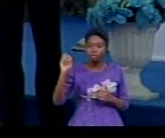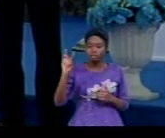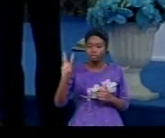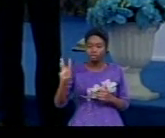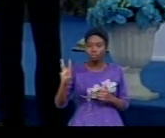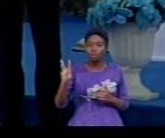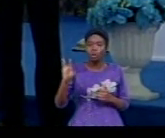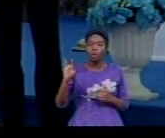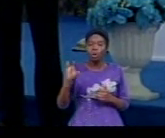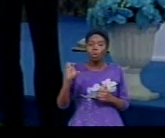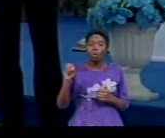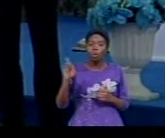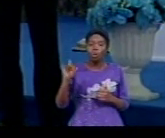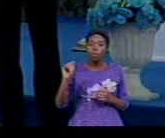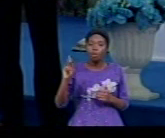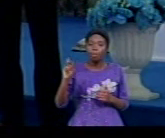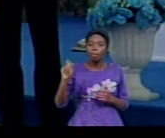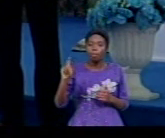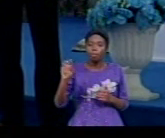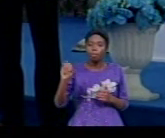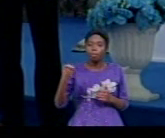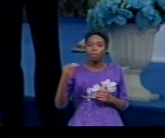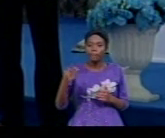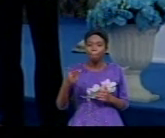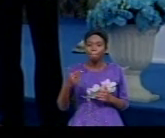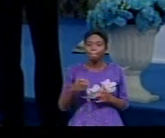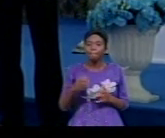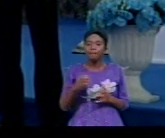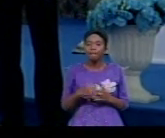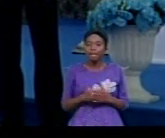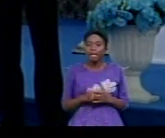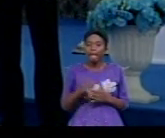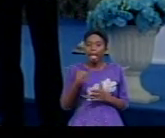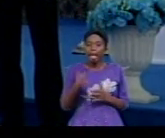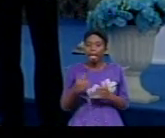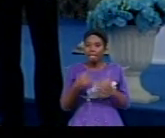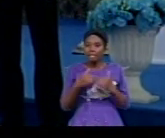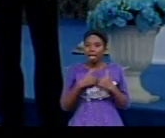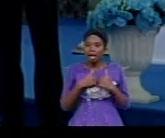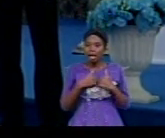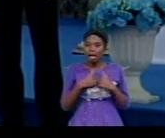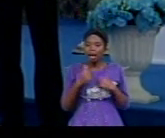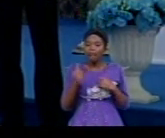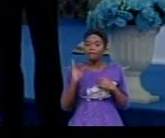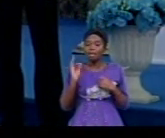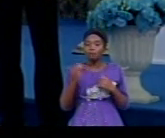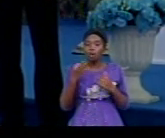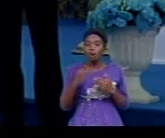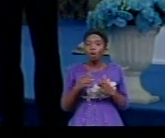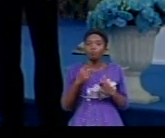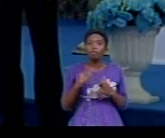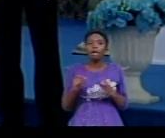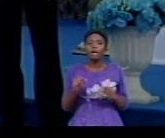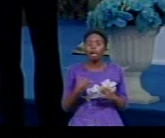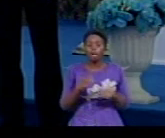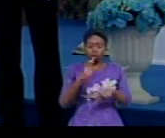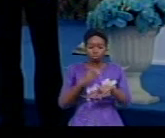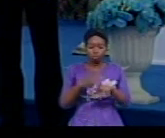Ohiwete. He has a striking testimony of the supernatural touch of